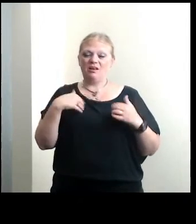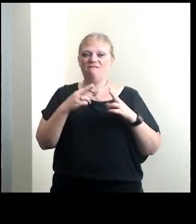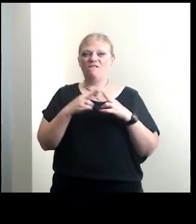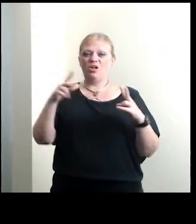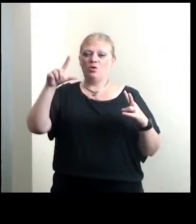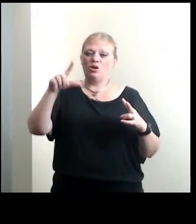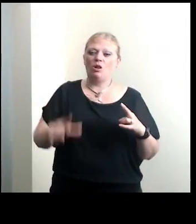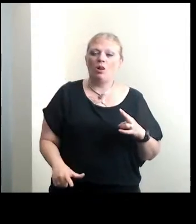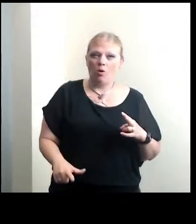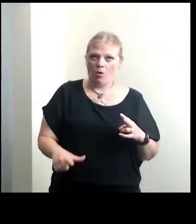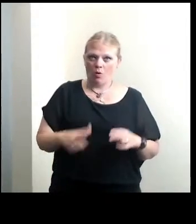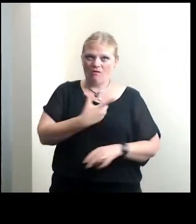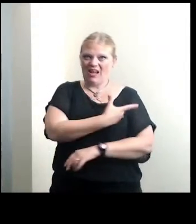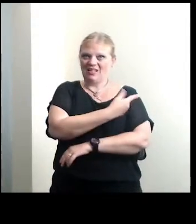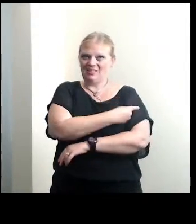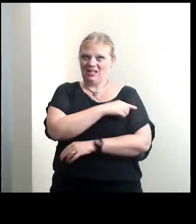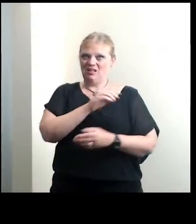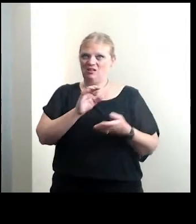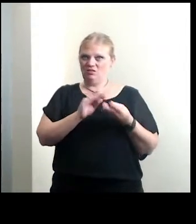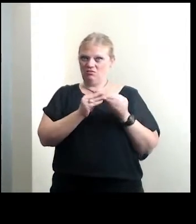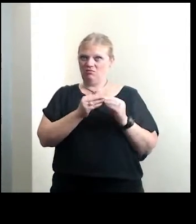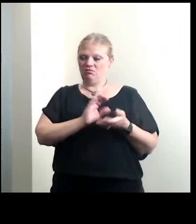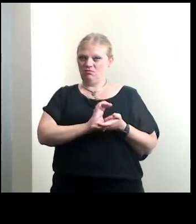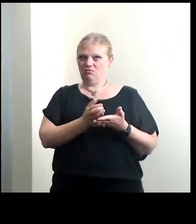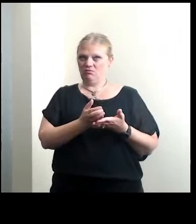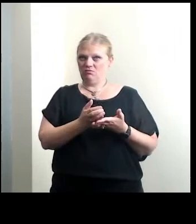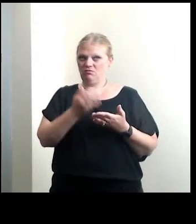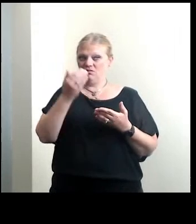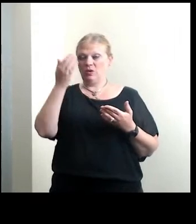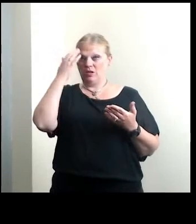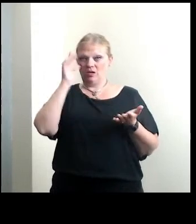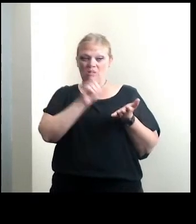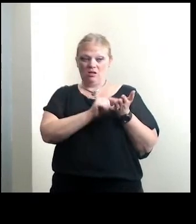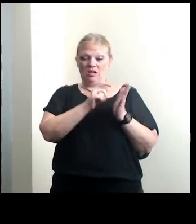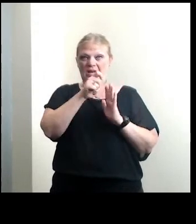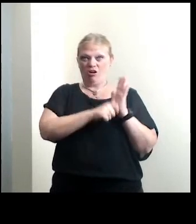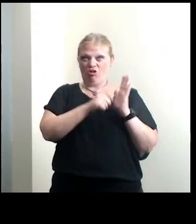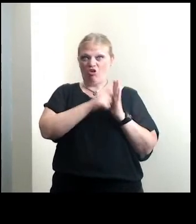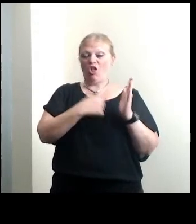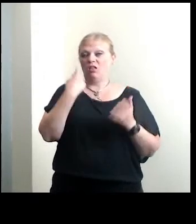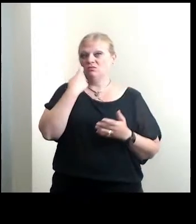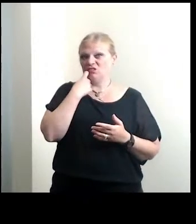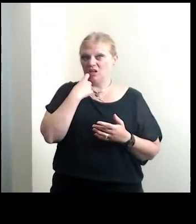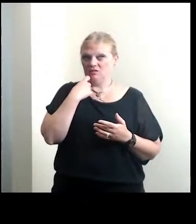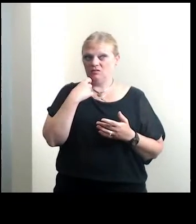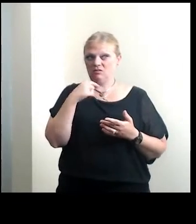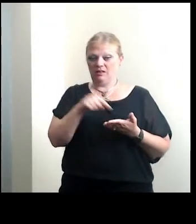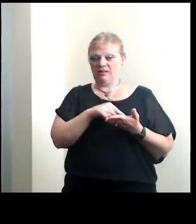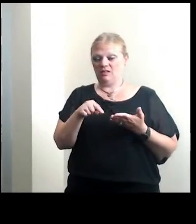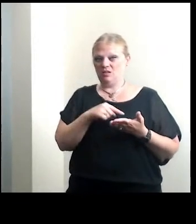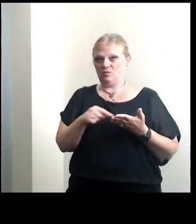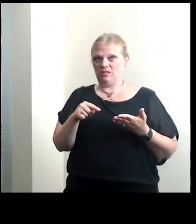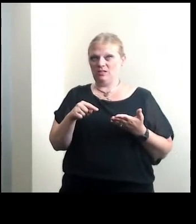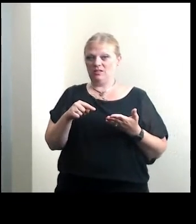low vaccination rate. We also know that actually an article that was just published in this week's JAMA Pediatrics show